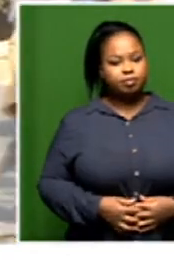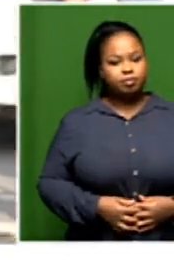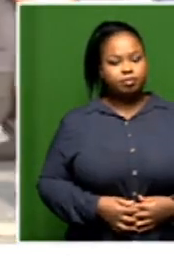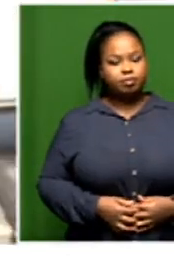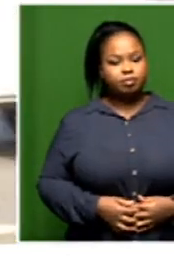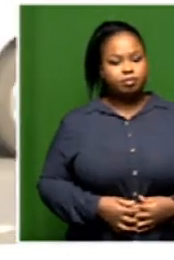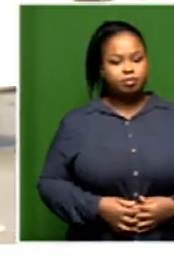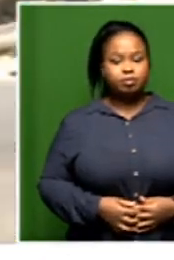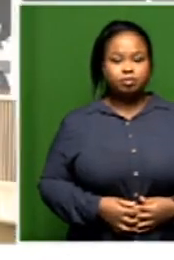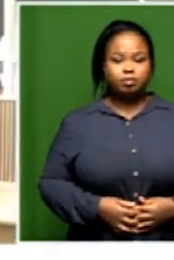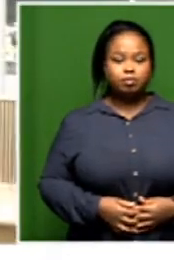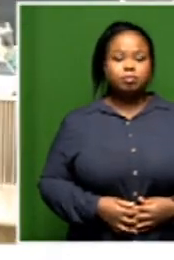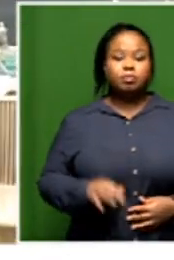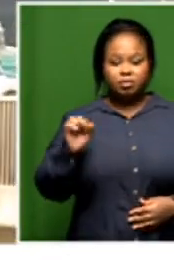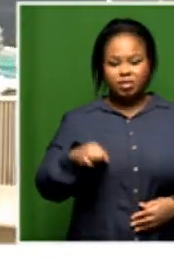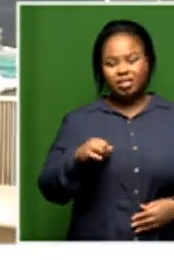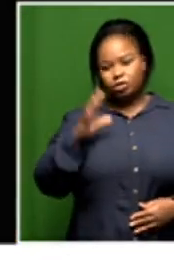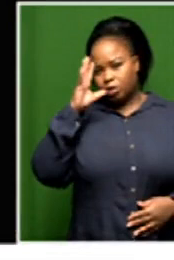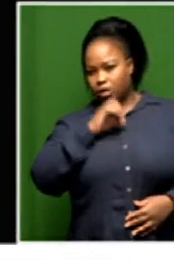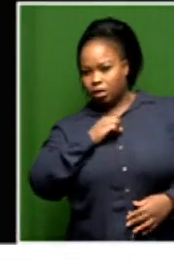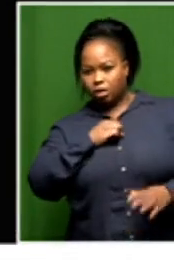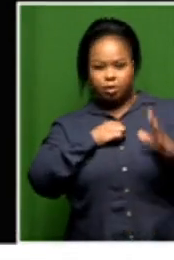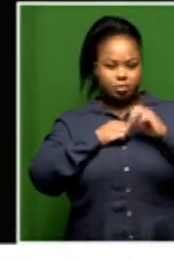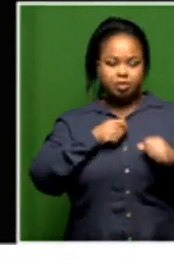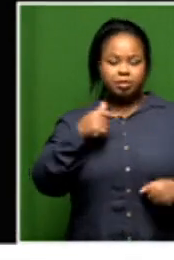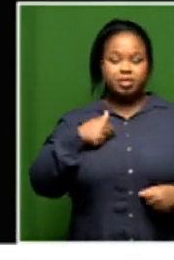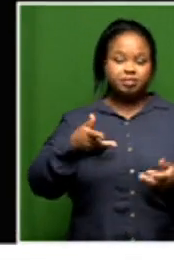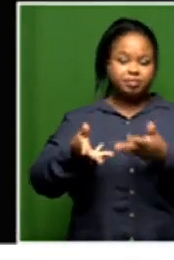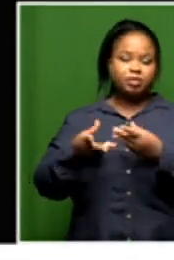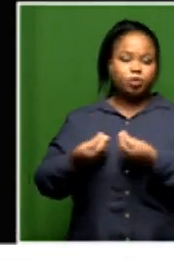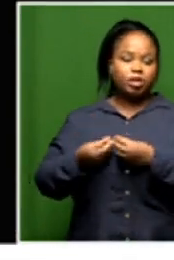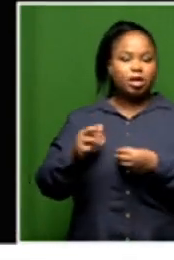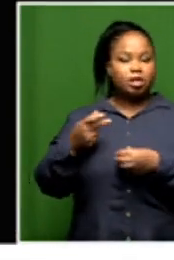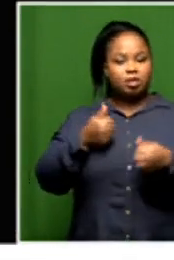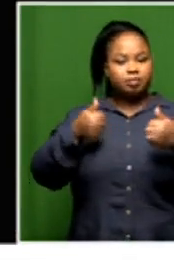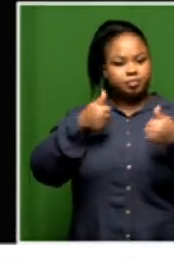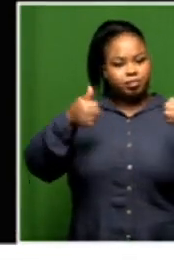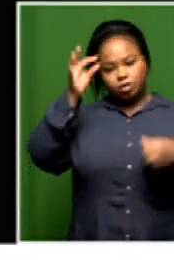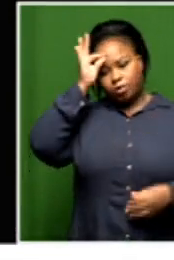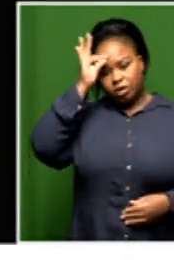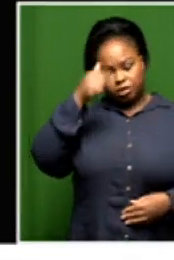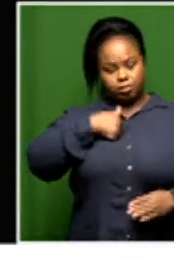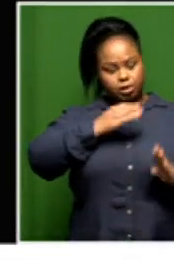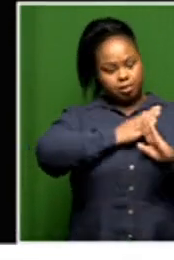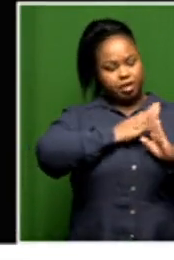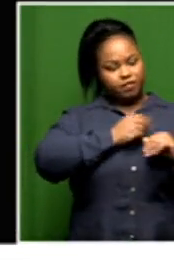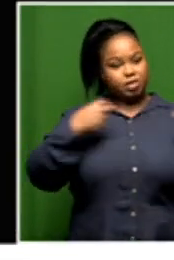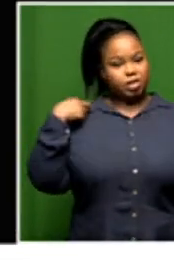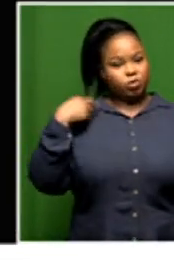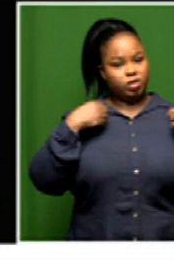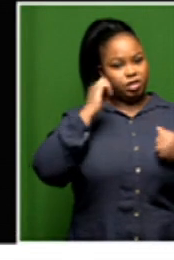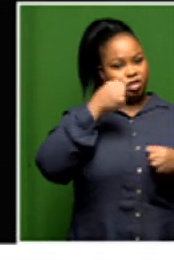Yeah, it remains speculation. I spoke to a number of senior police officers. I'm in the private security industry